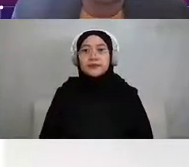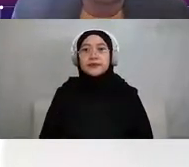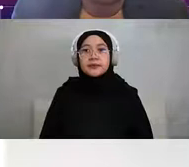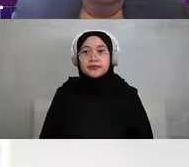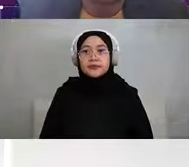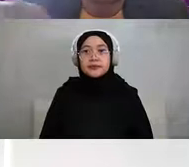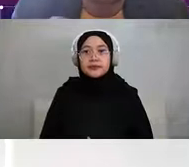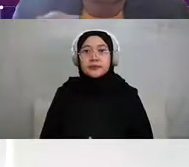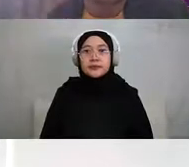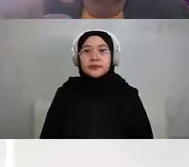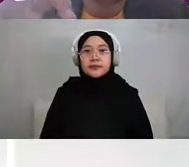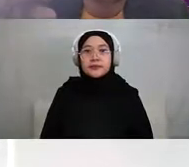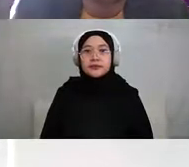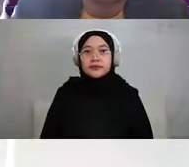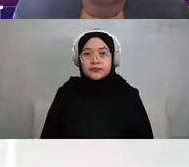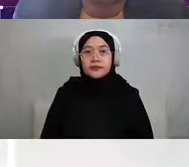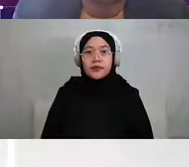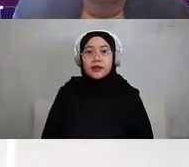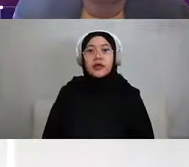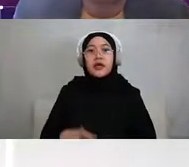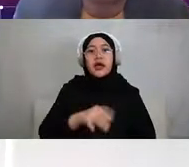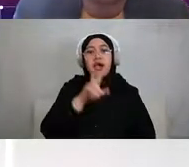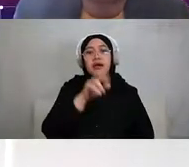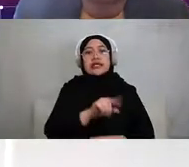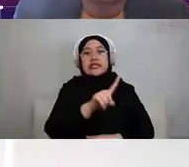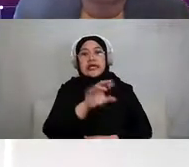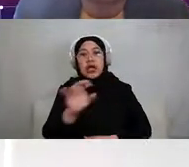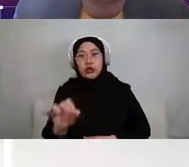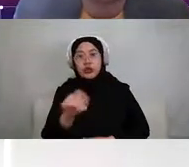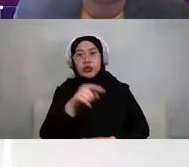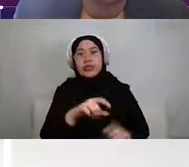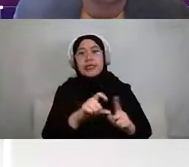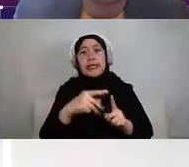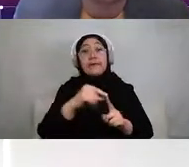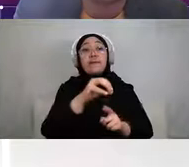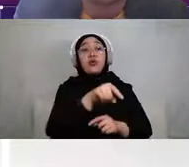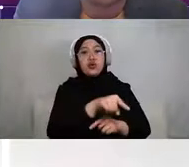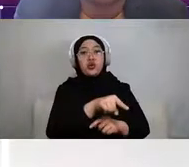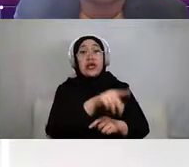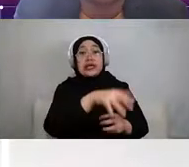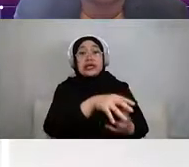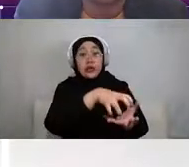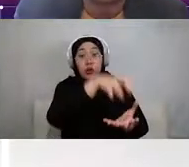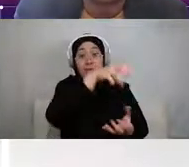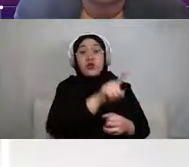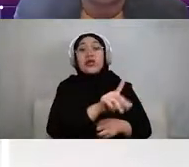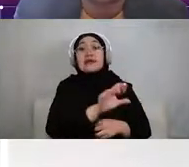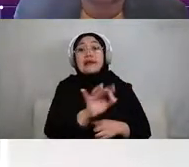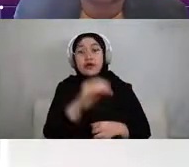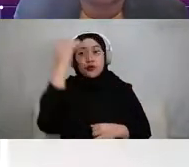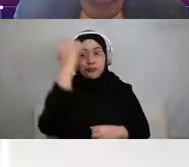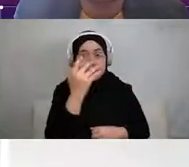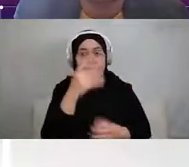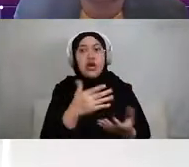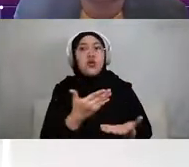depot. Each depot will have different kind of, each bus will operate, some buses will operate for 250 kilometer, some may